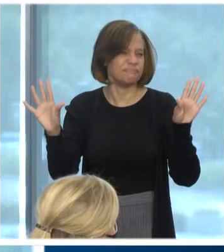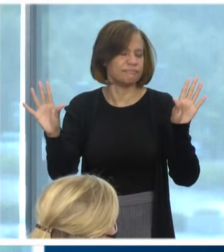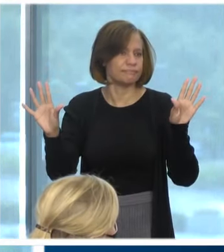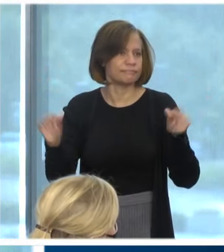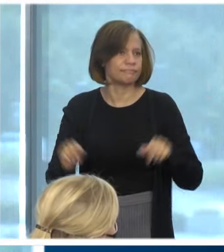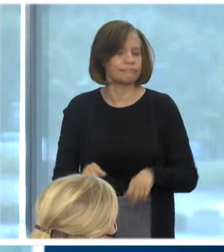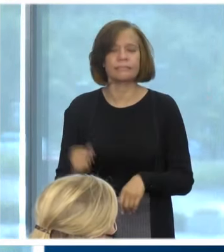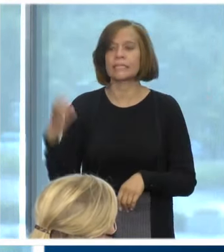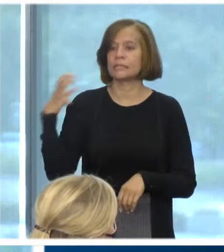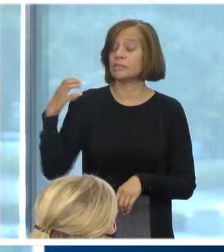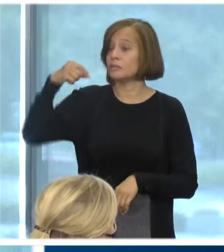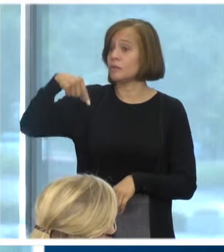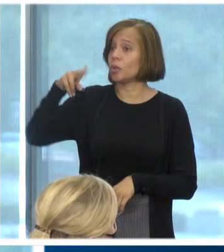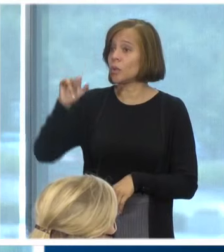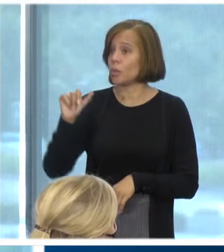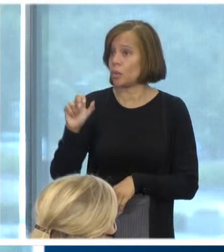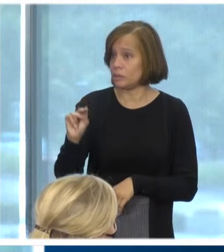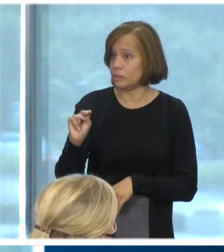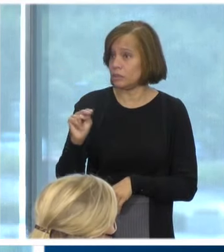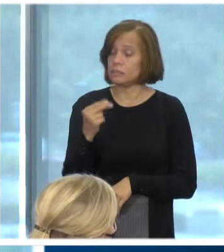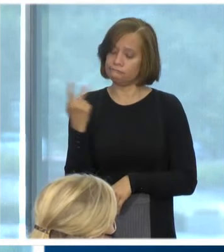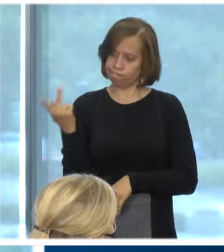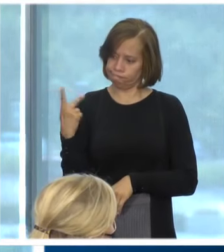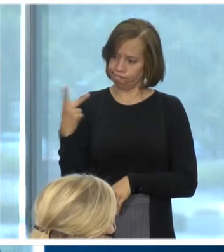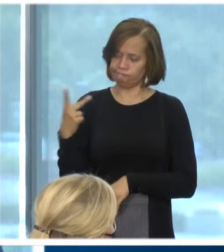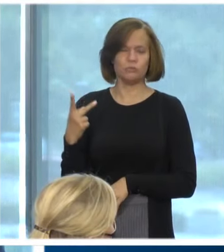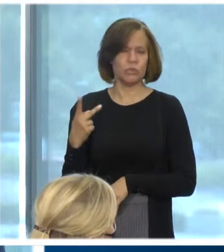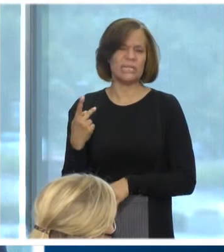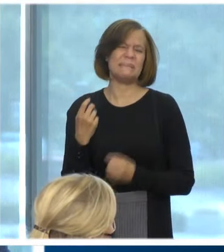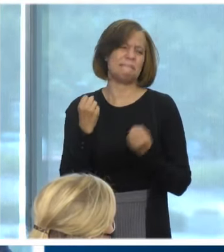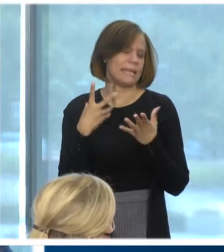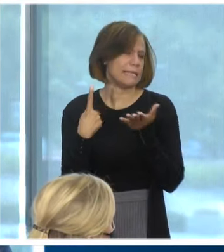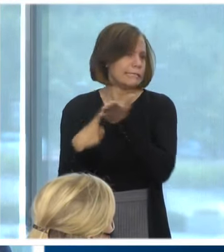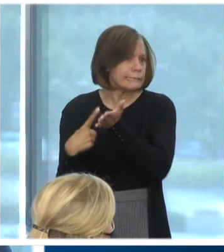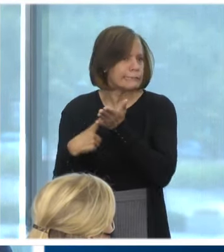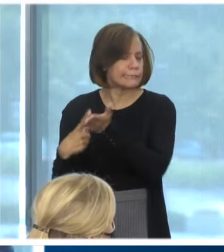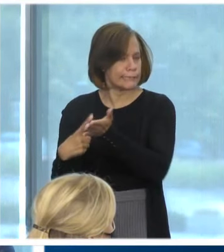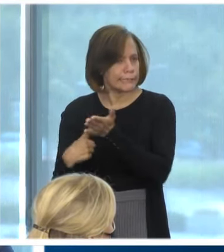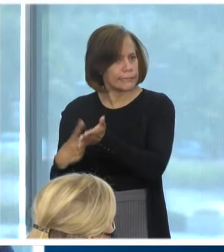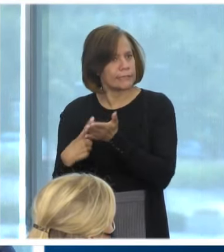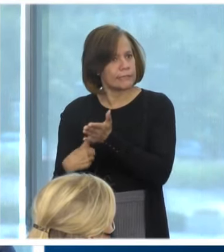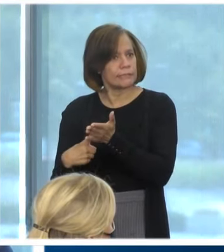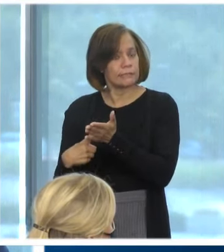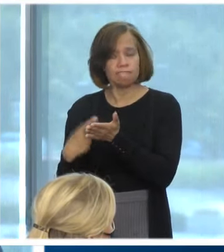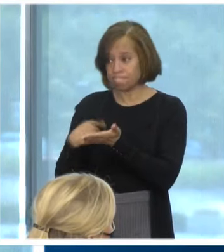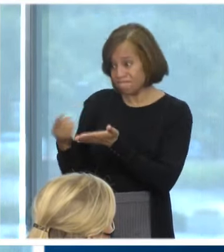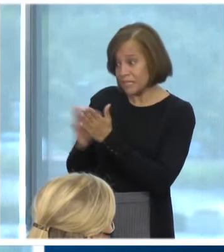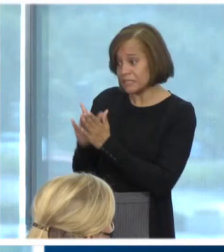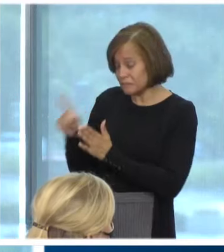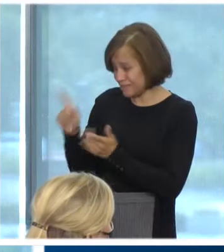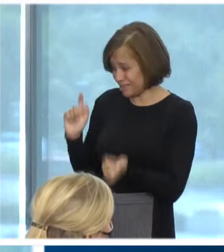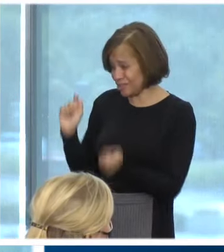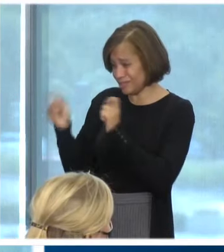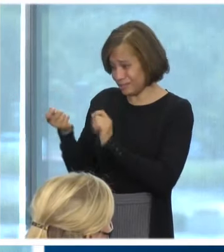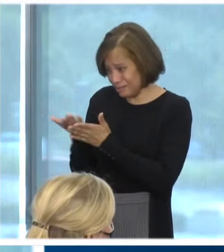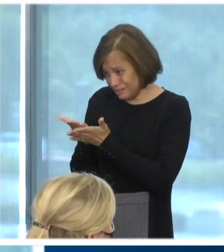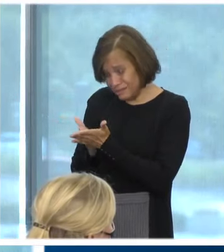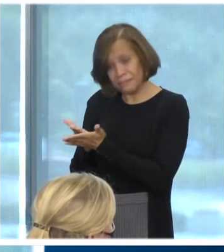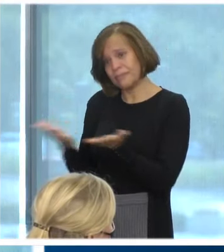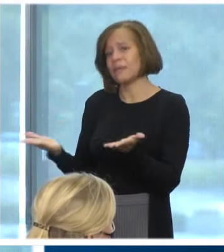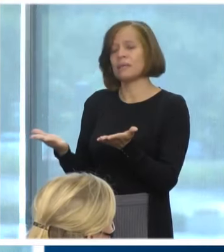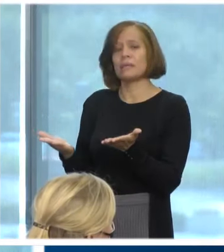Chief Quinlan and I had many discussions in the early days of the protests, and I directed him to make changes, including making it easier